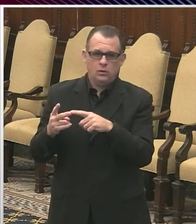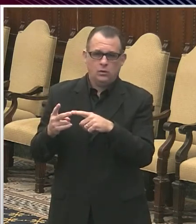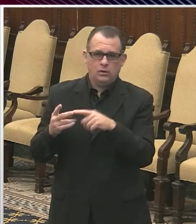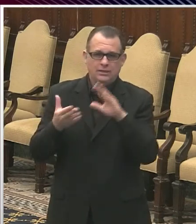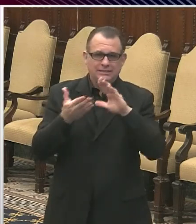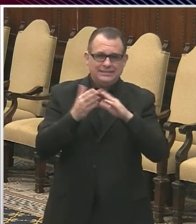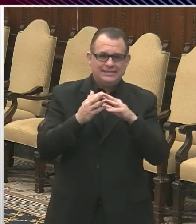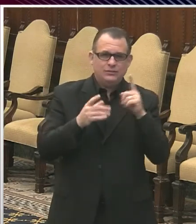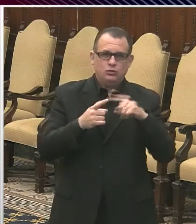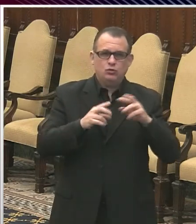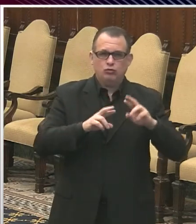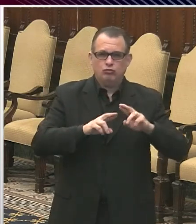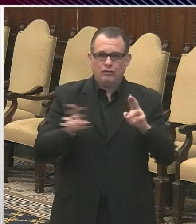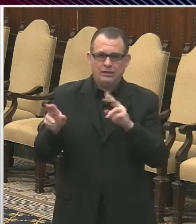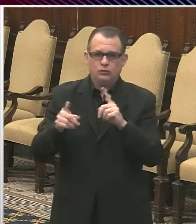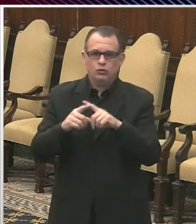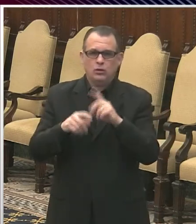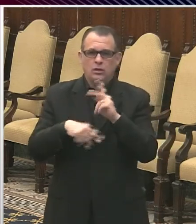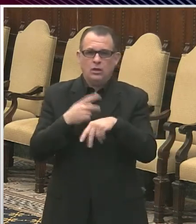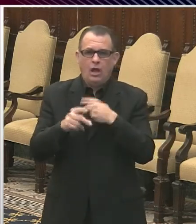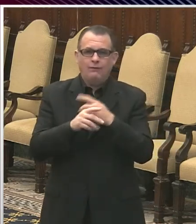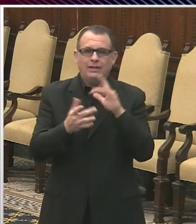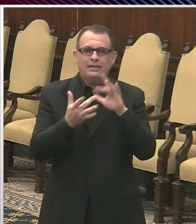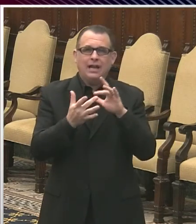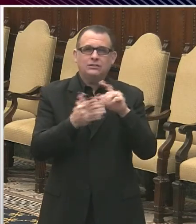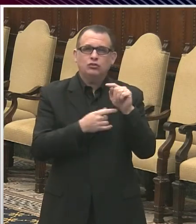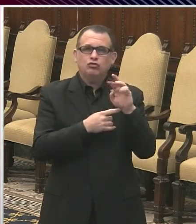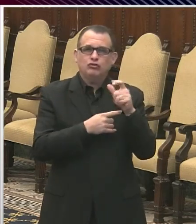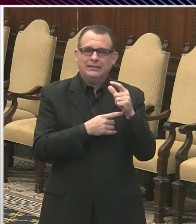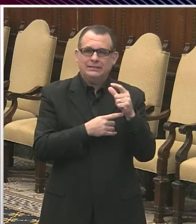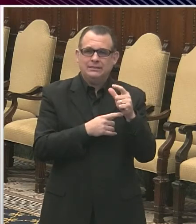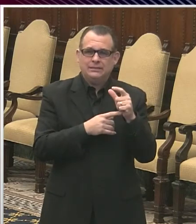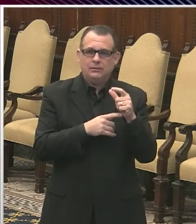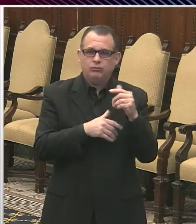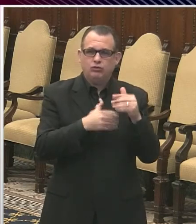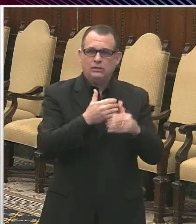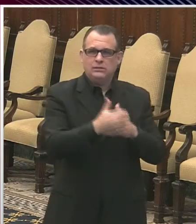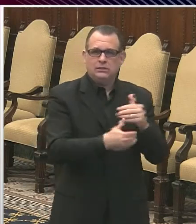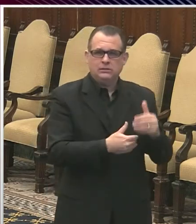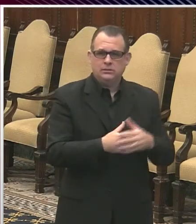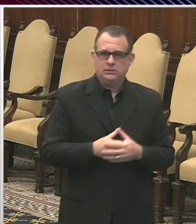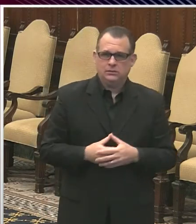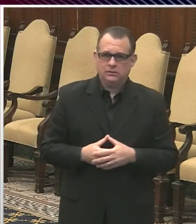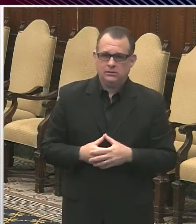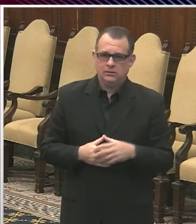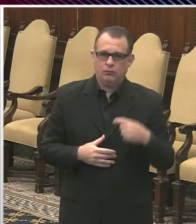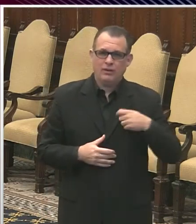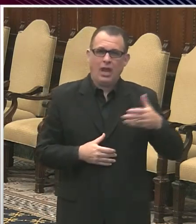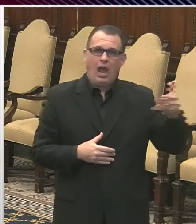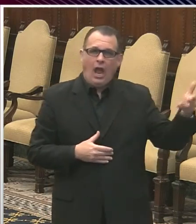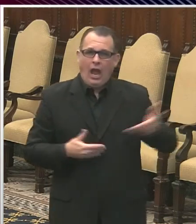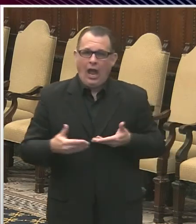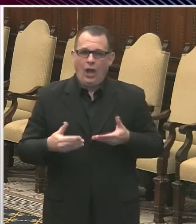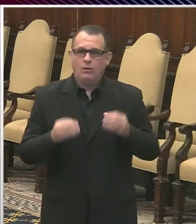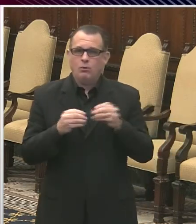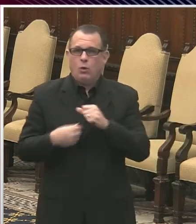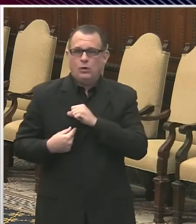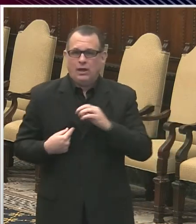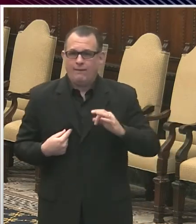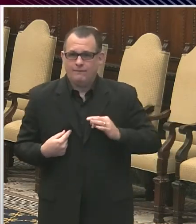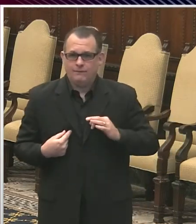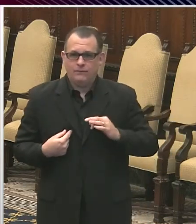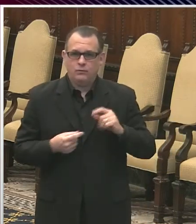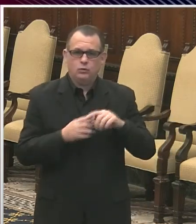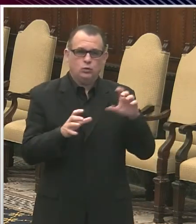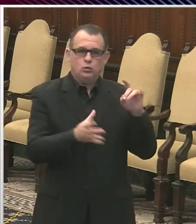ready for that kind of contact tracing? Well, there's a number of things. We have to hire some additional staff to be contact tracers.